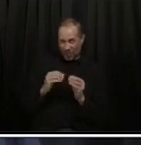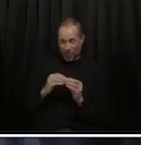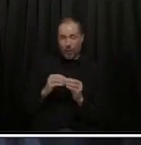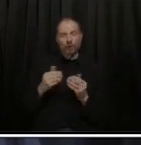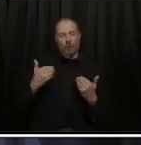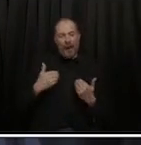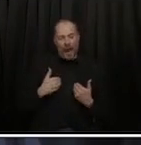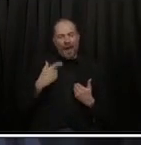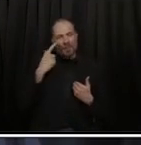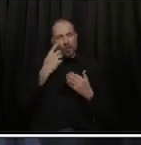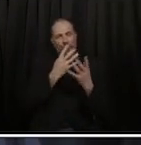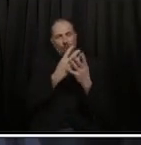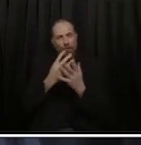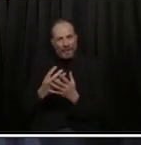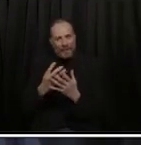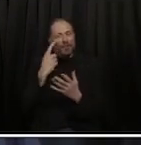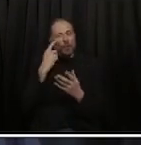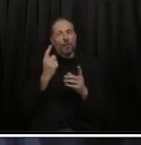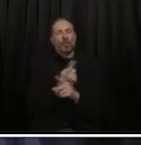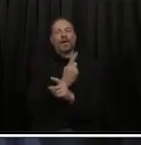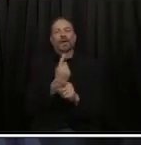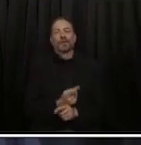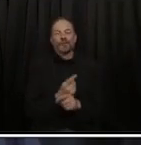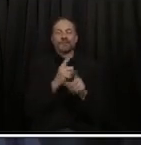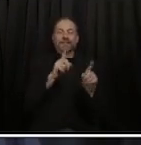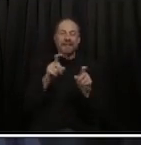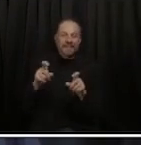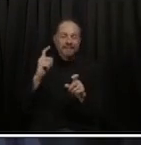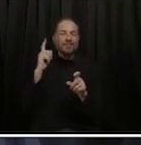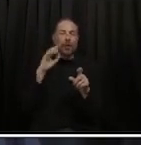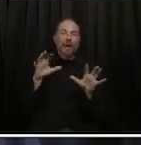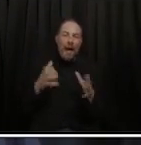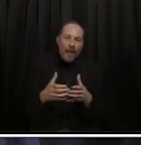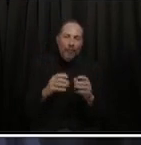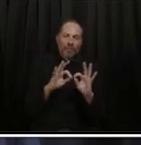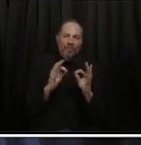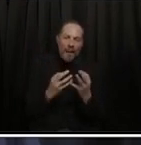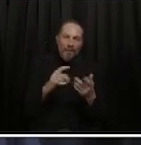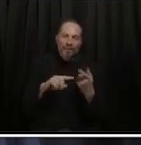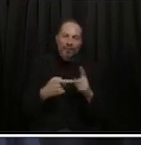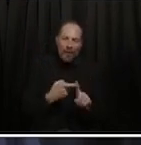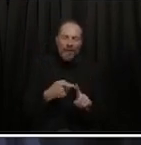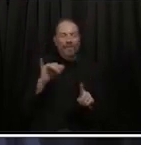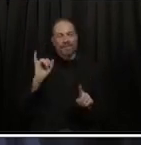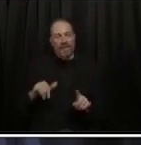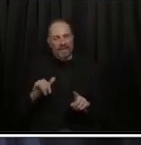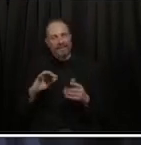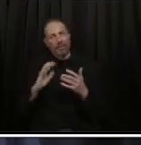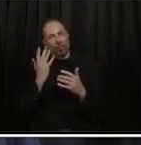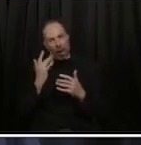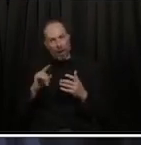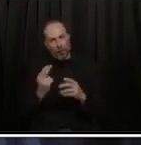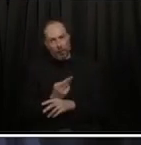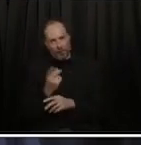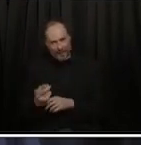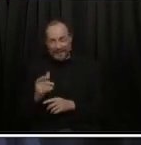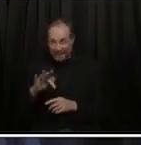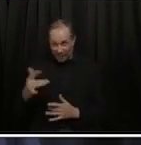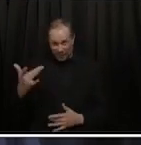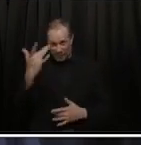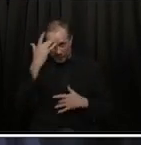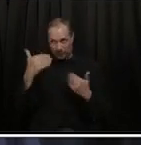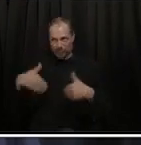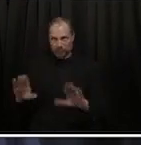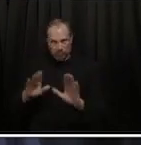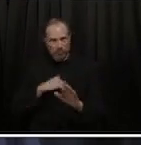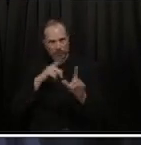for screening, for regular testing, for group gatherings. That's the kind of use case for this. If you're sick, get tested right away. But